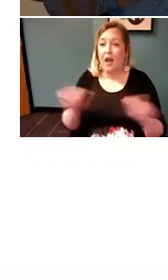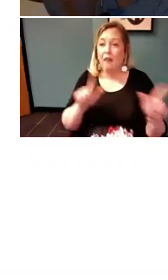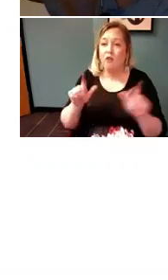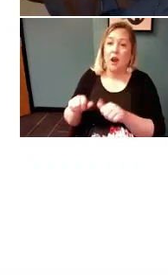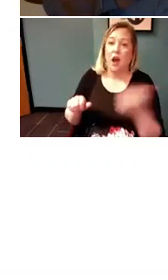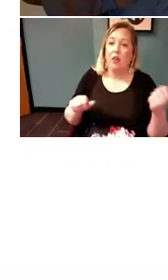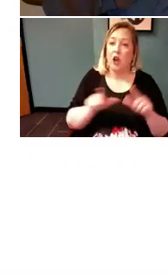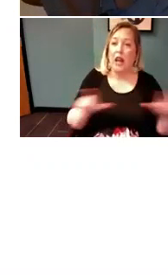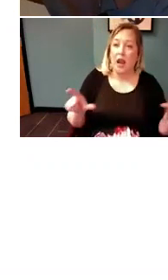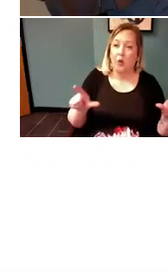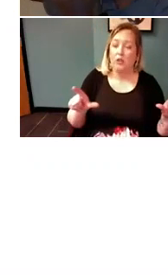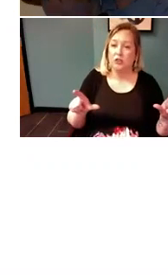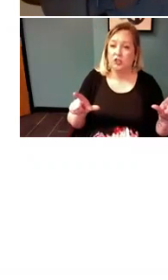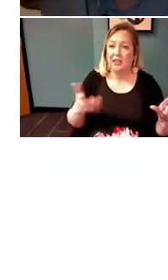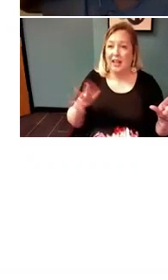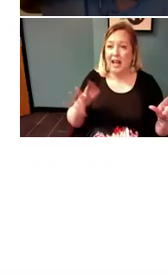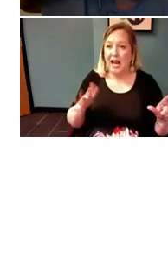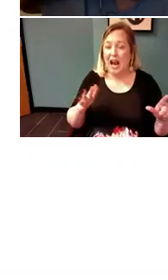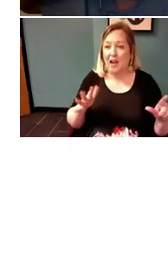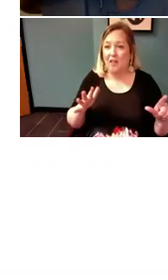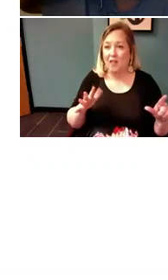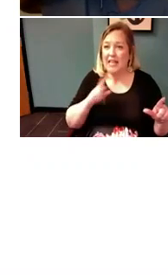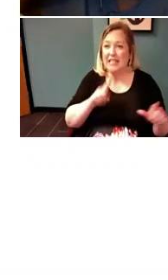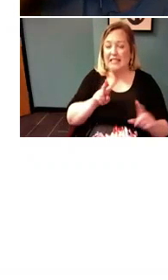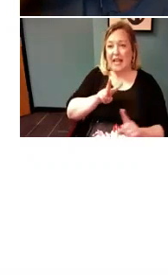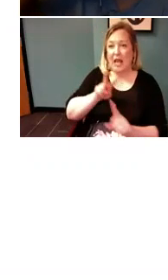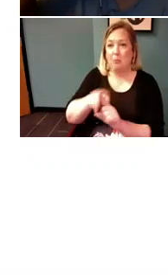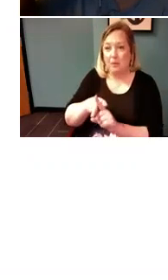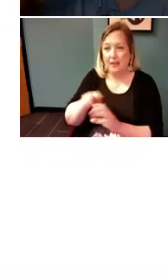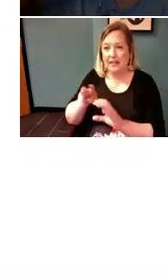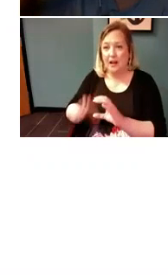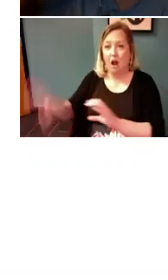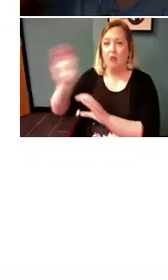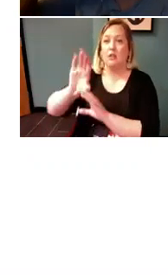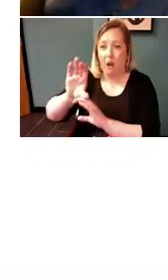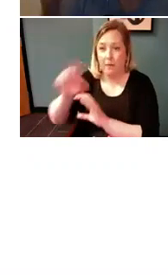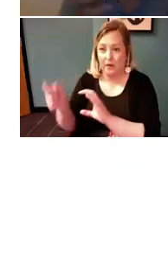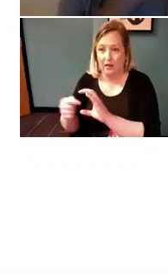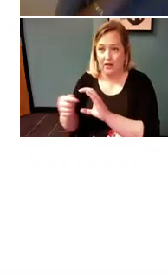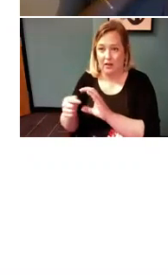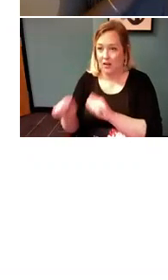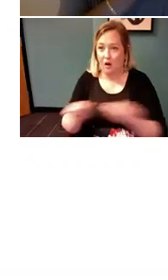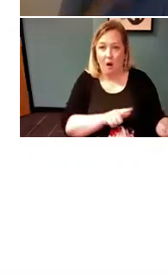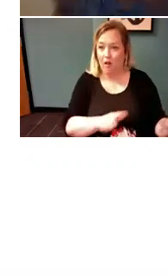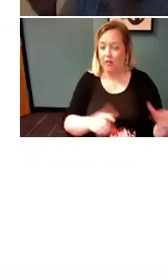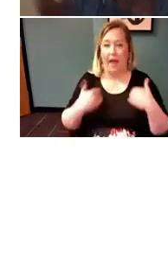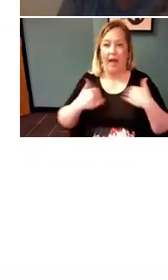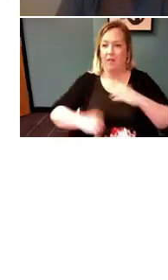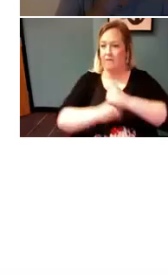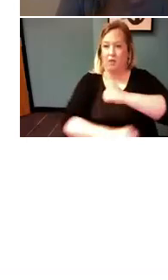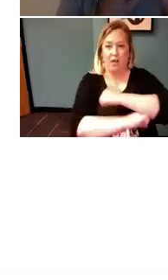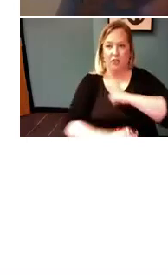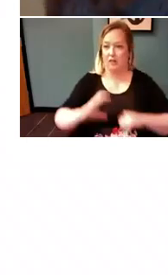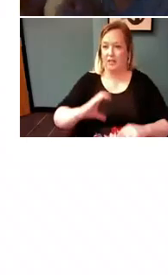represented, sort of implemented on top of C++, right? So I mean, we have a Java